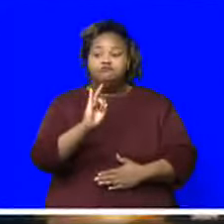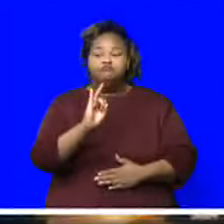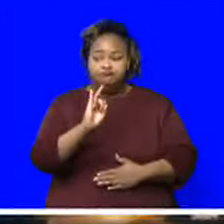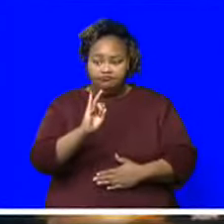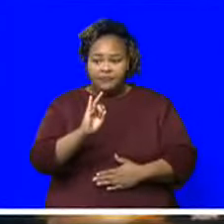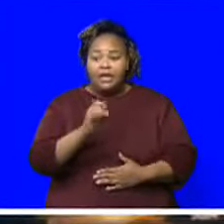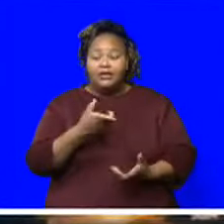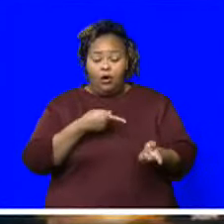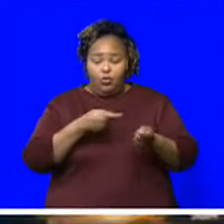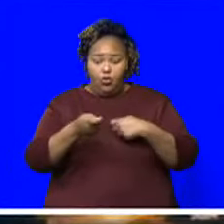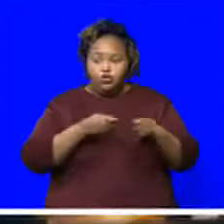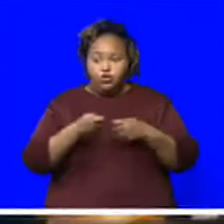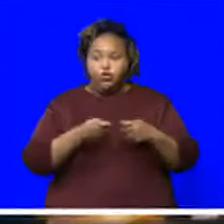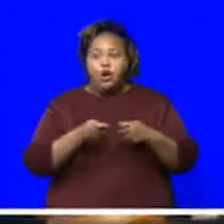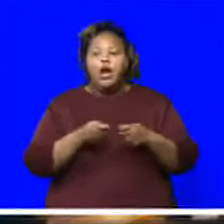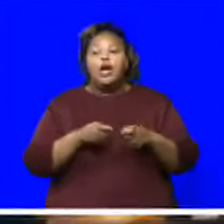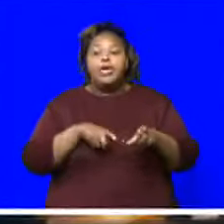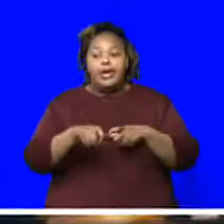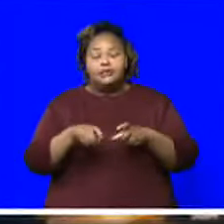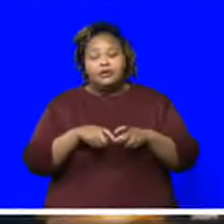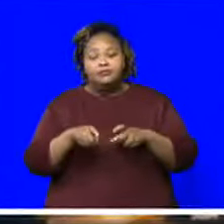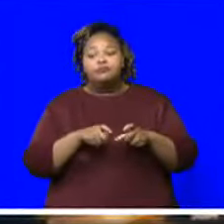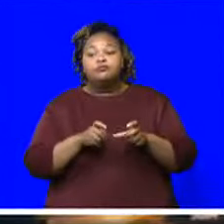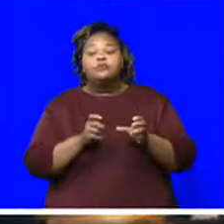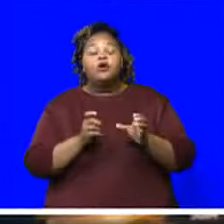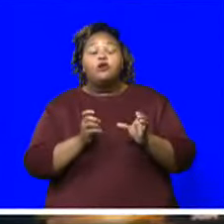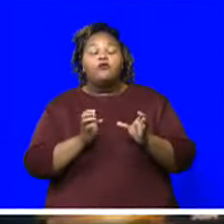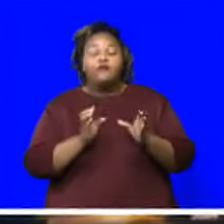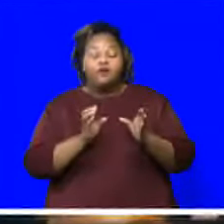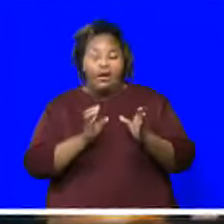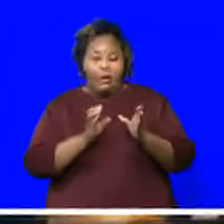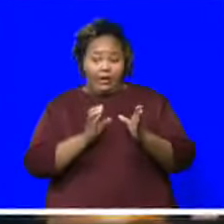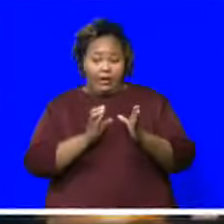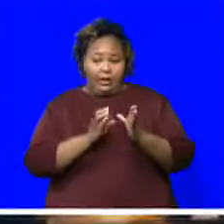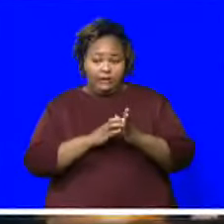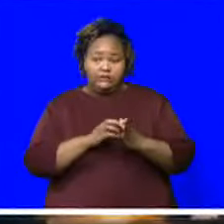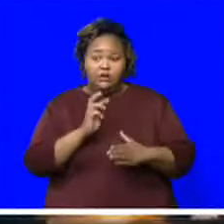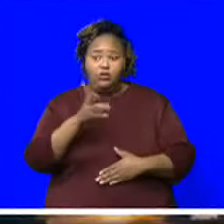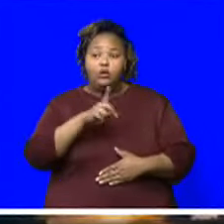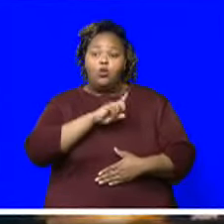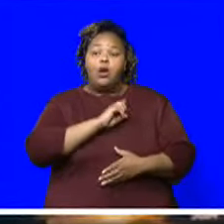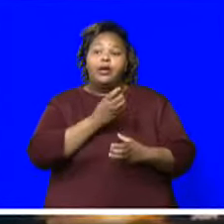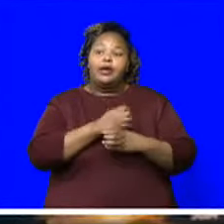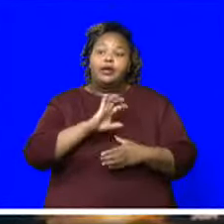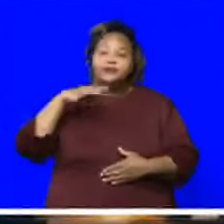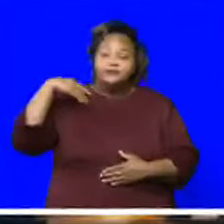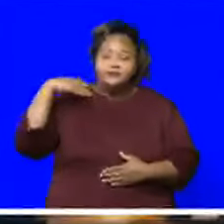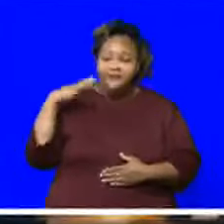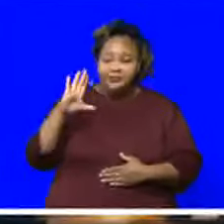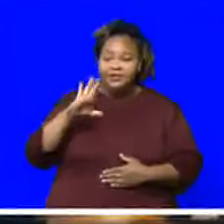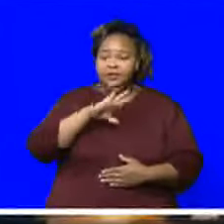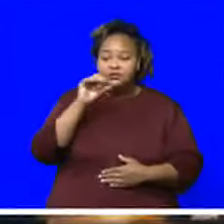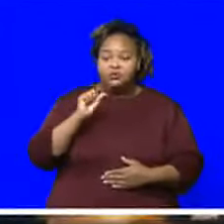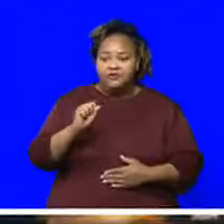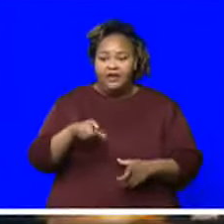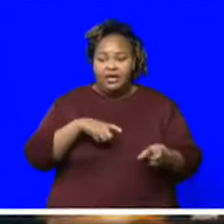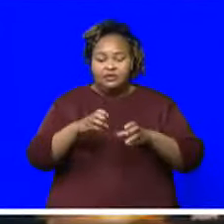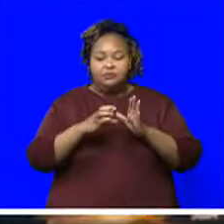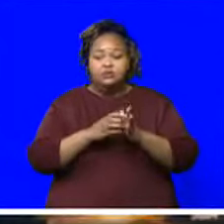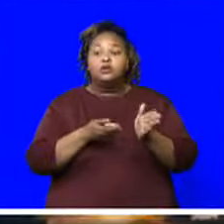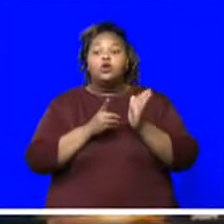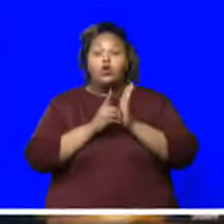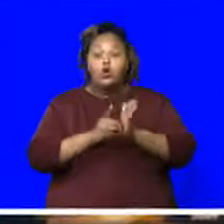of Eswatini, following ongoing talks with the Department of Basic Education in that country. The Minister said this during the announcement of the Form